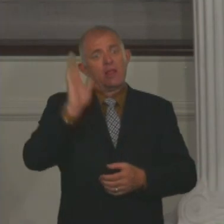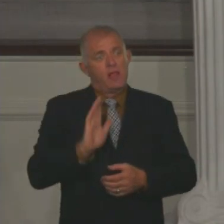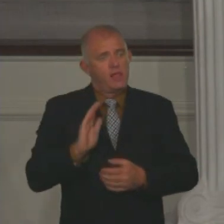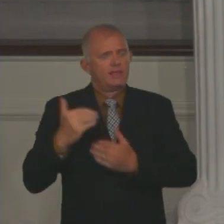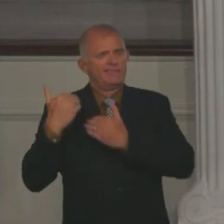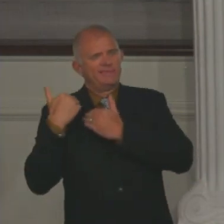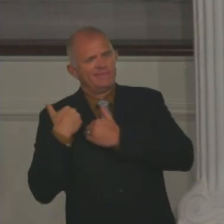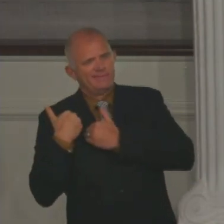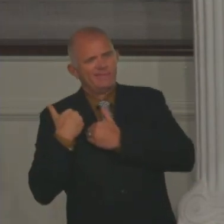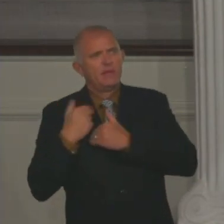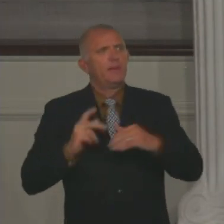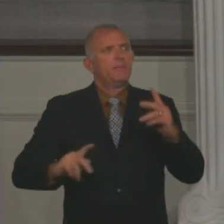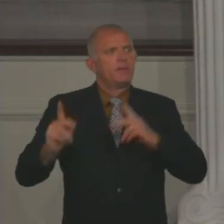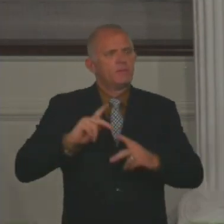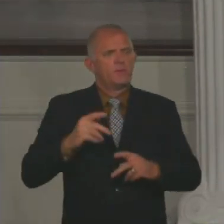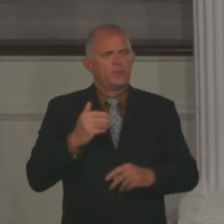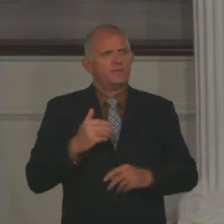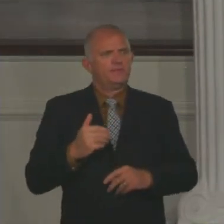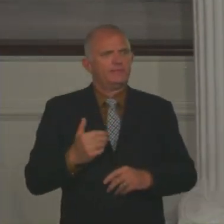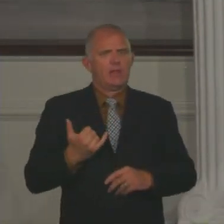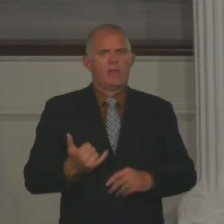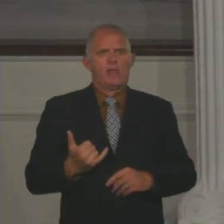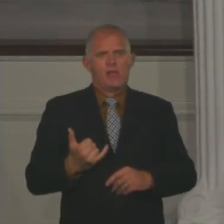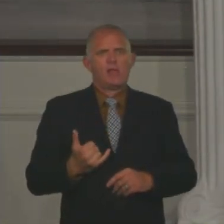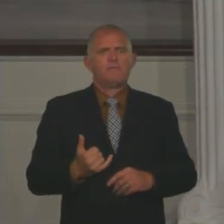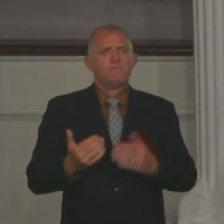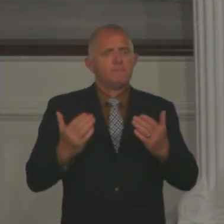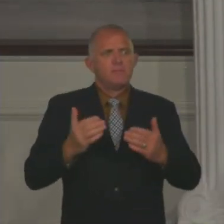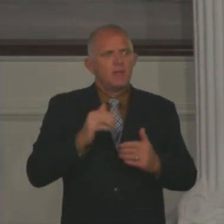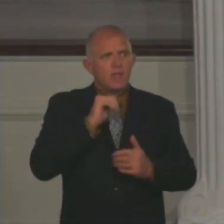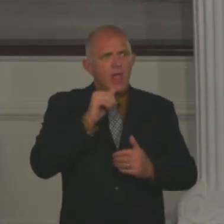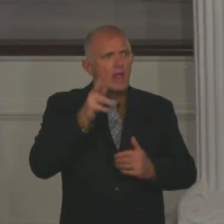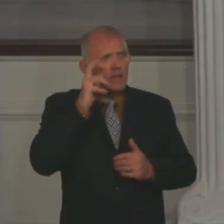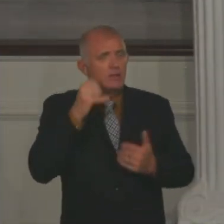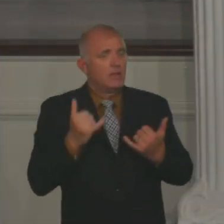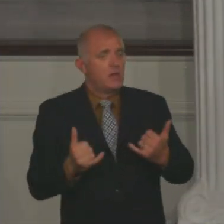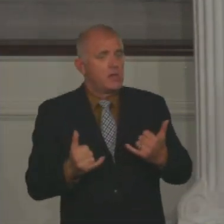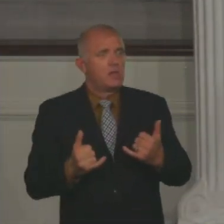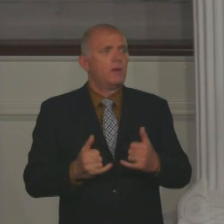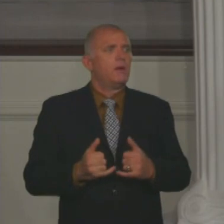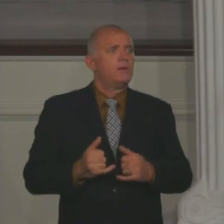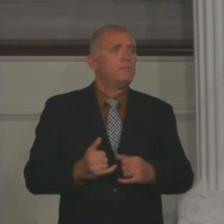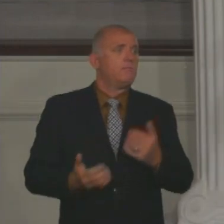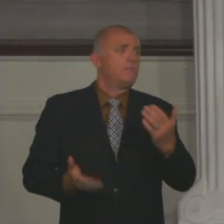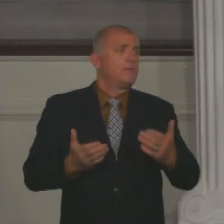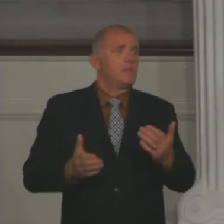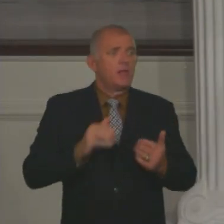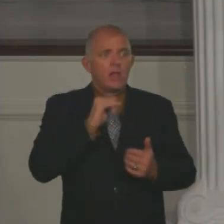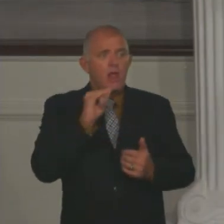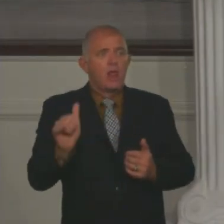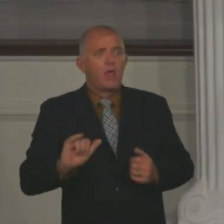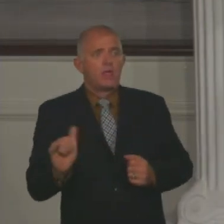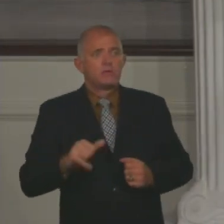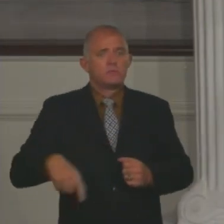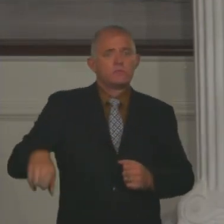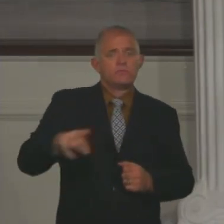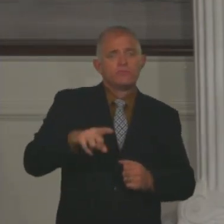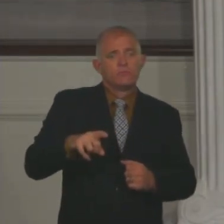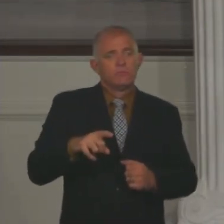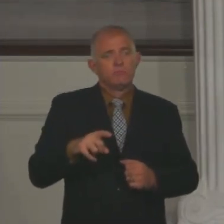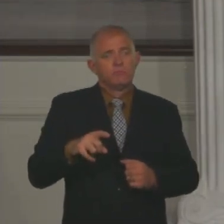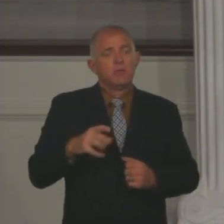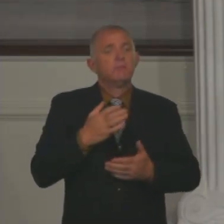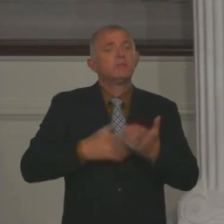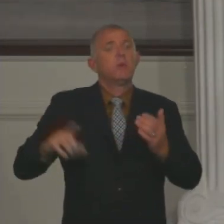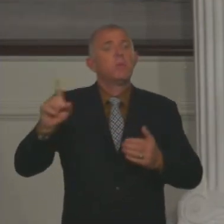people right now. Now, they may not be listening to this broadcast. They may not be listening where you are, but somewhere God is